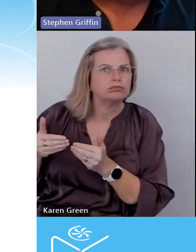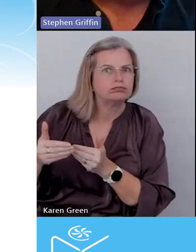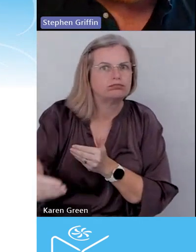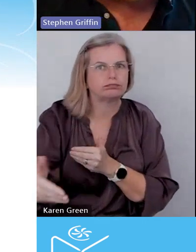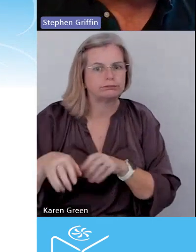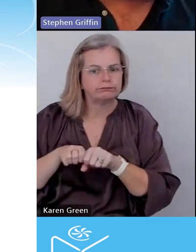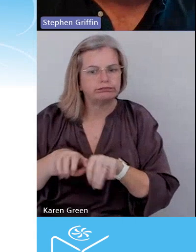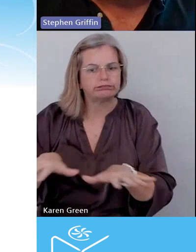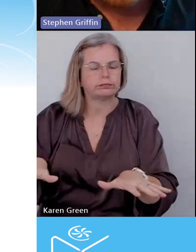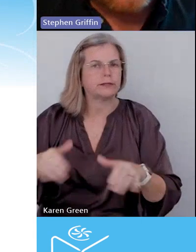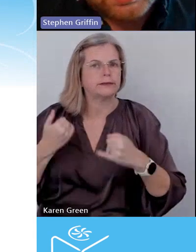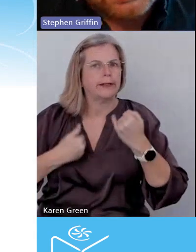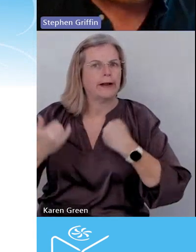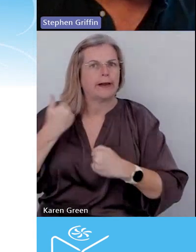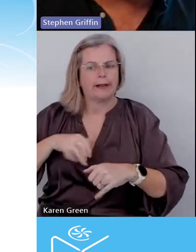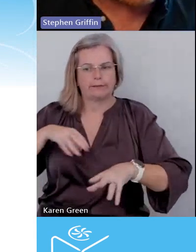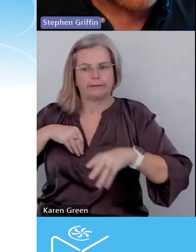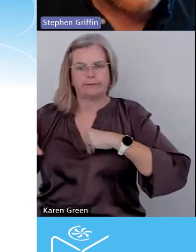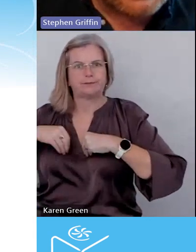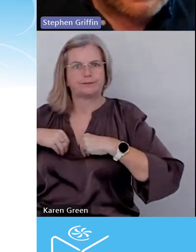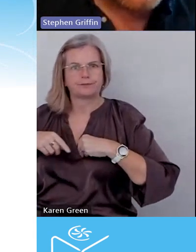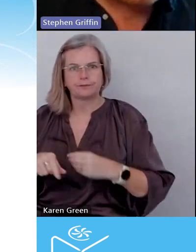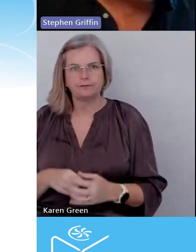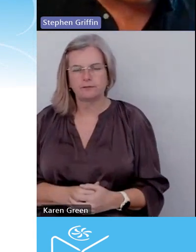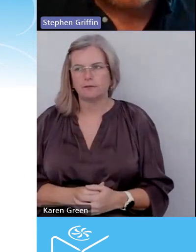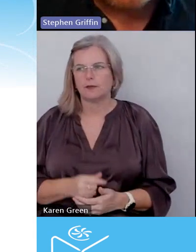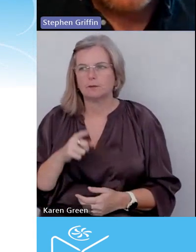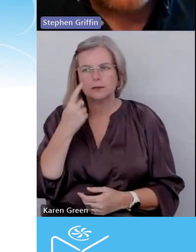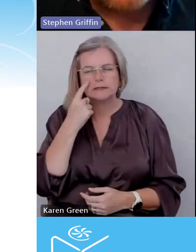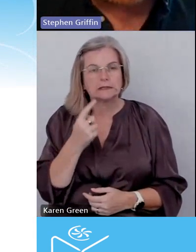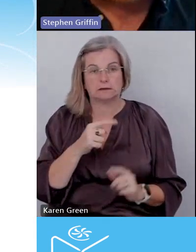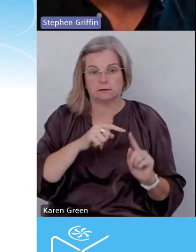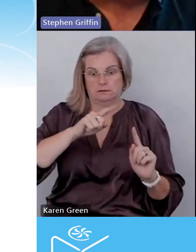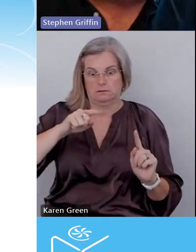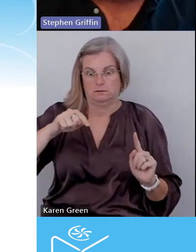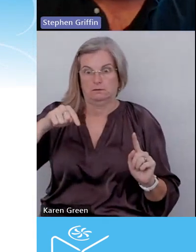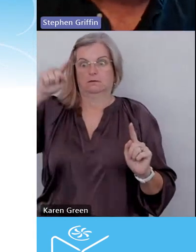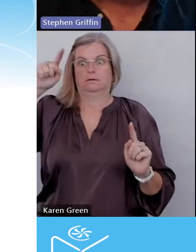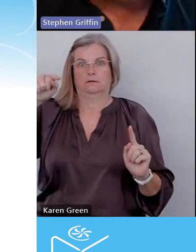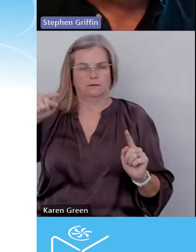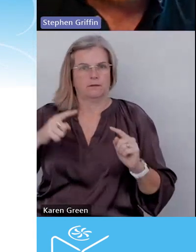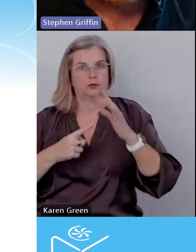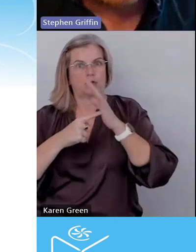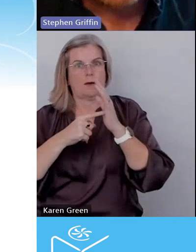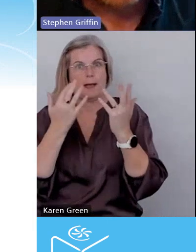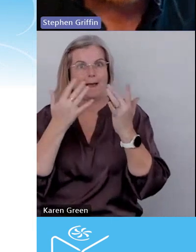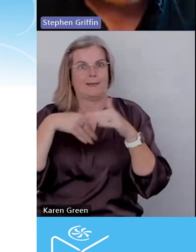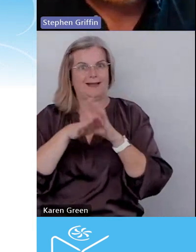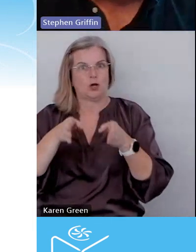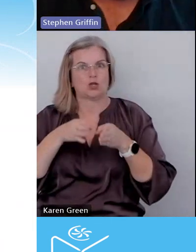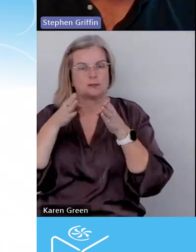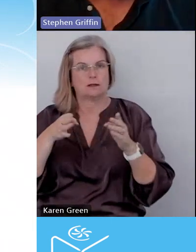remains that actually normal, if you can see the height of this number of people that are put into hospital, still isn't actually very